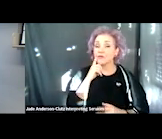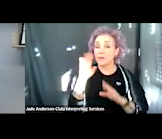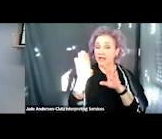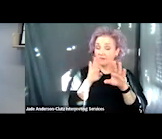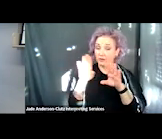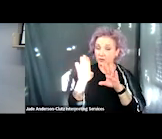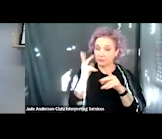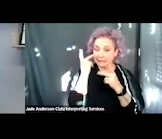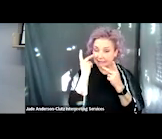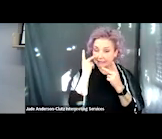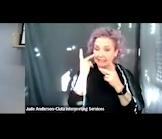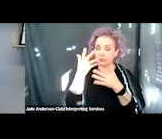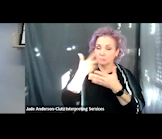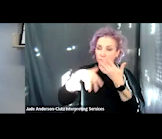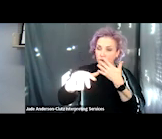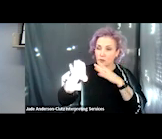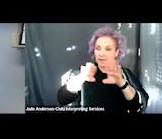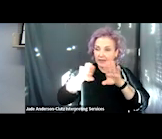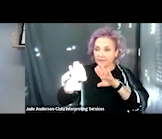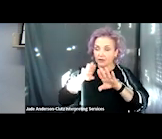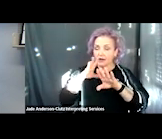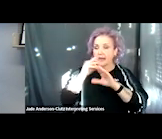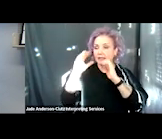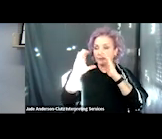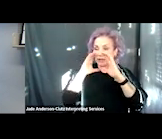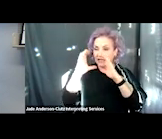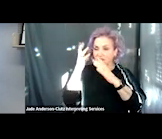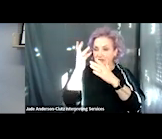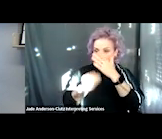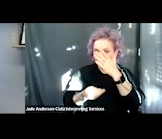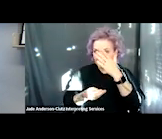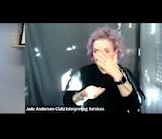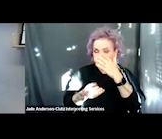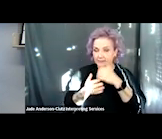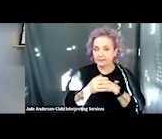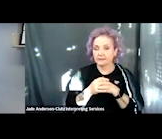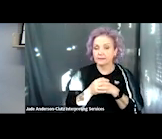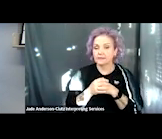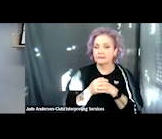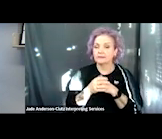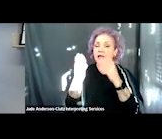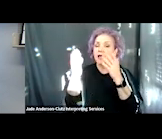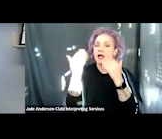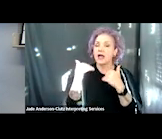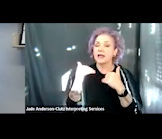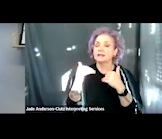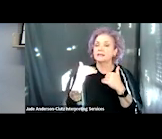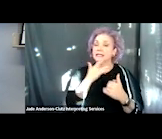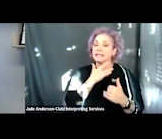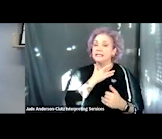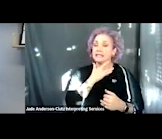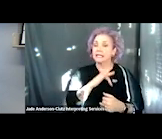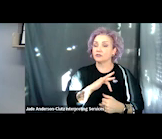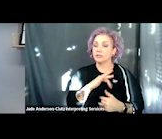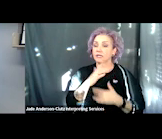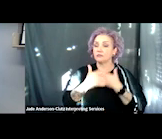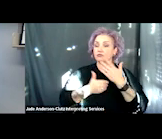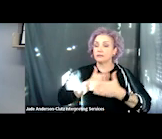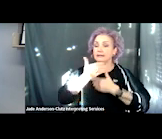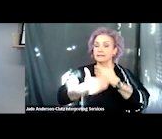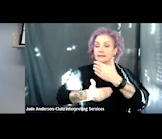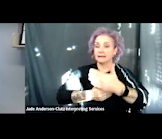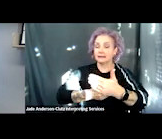changes in social behavior and communication. And even, again, more specifically here, changes in sensory processing and stereotypical